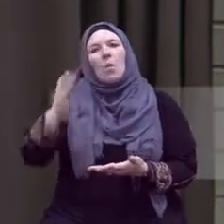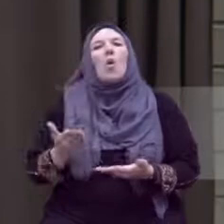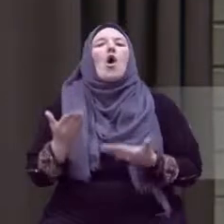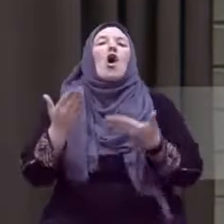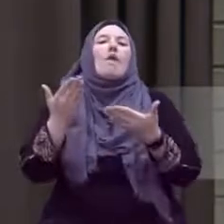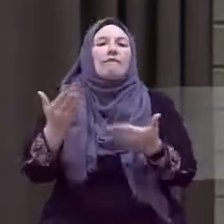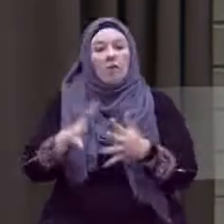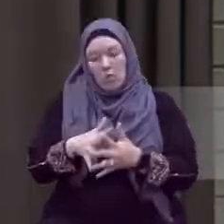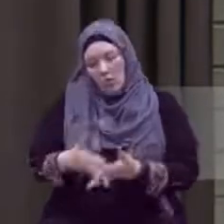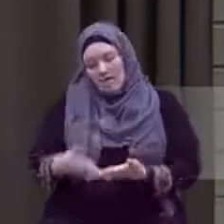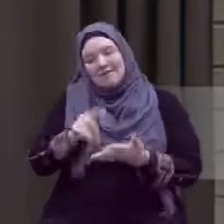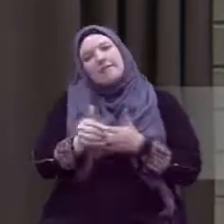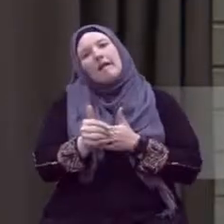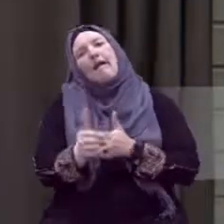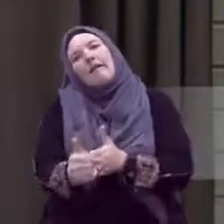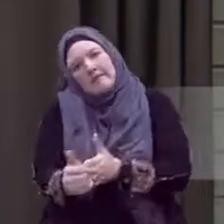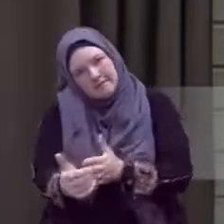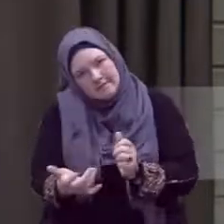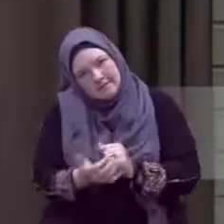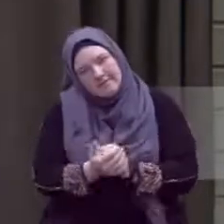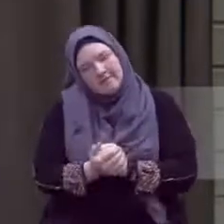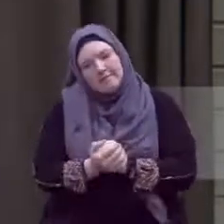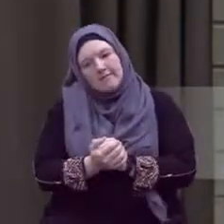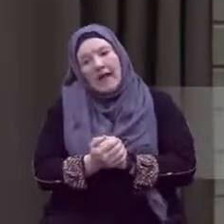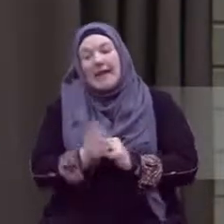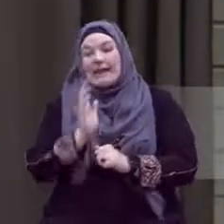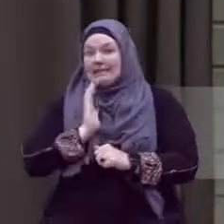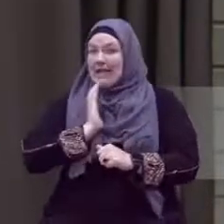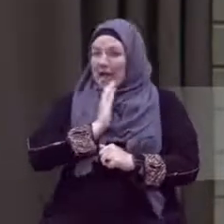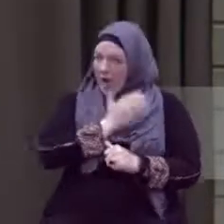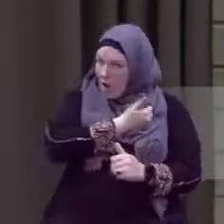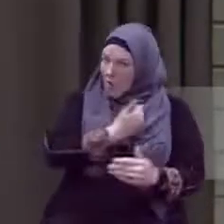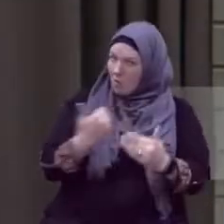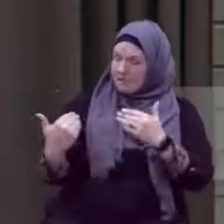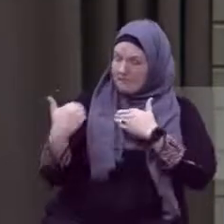is a guidance. It is on us to turn it